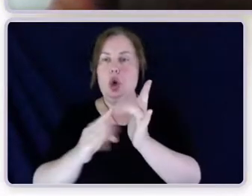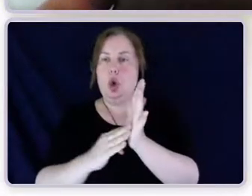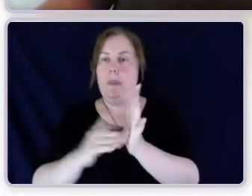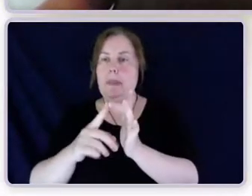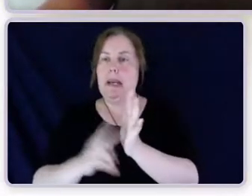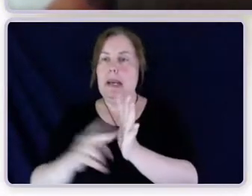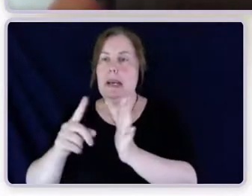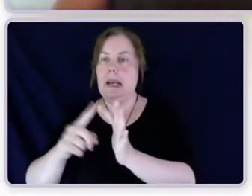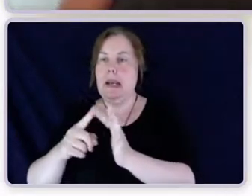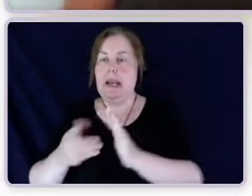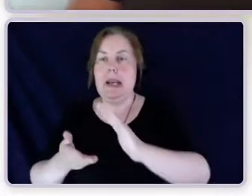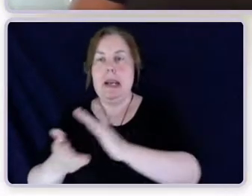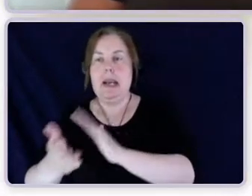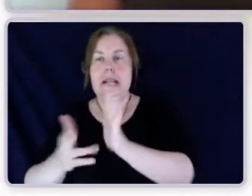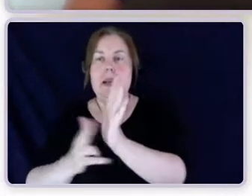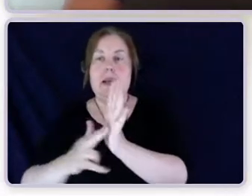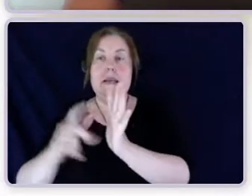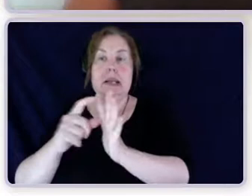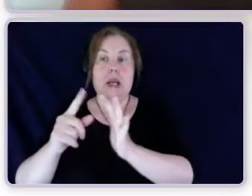Not necessarily. Okay. So